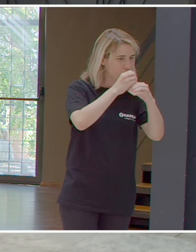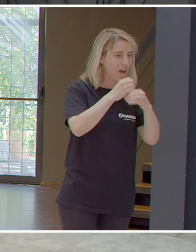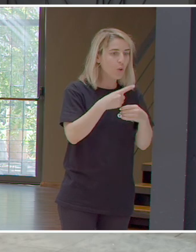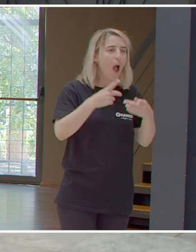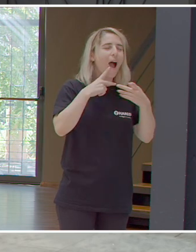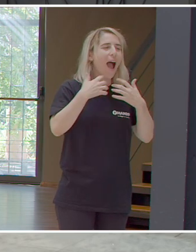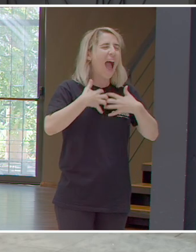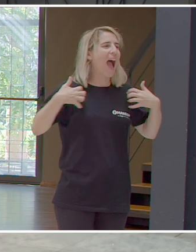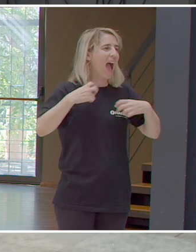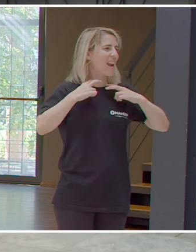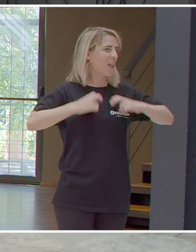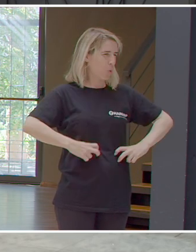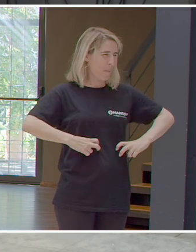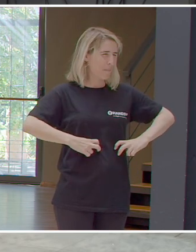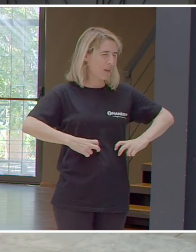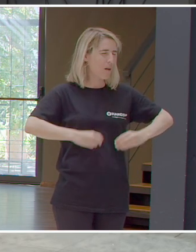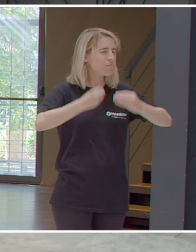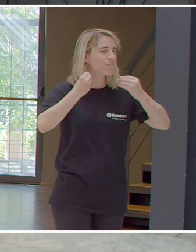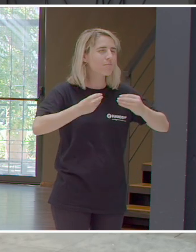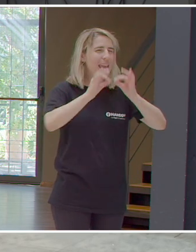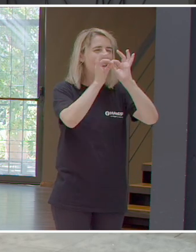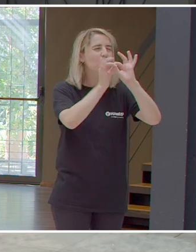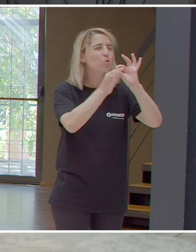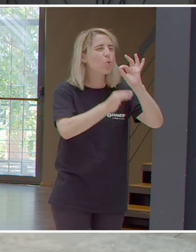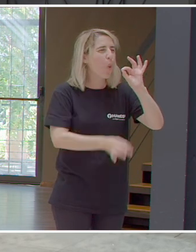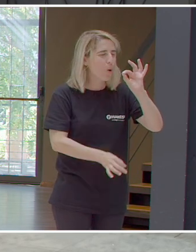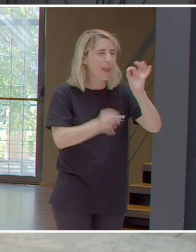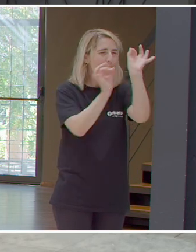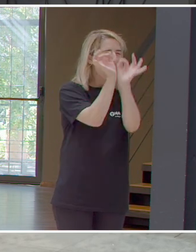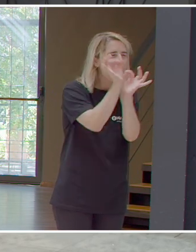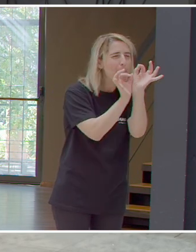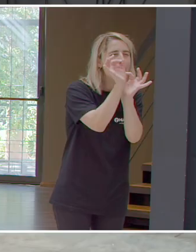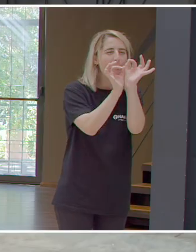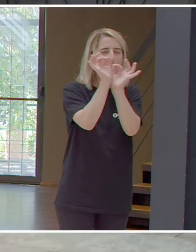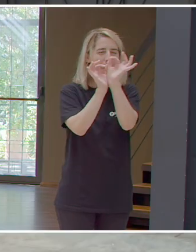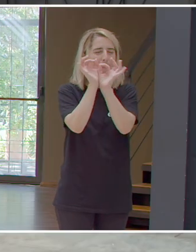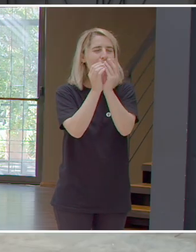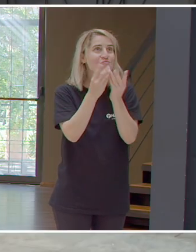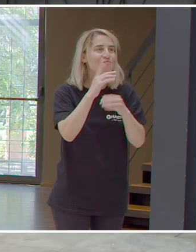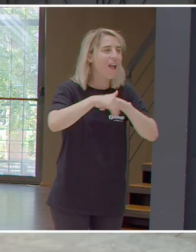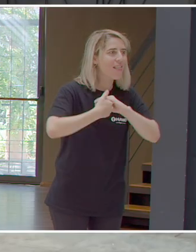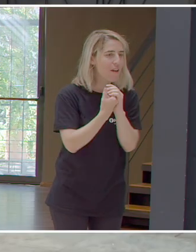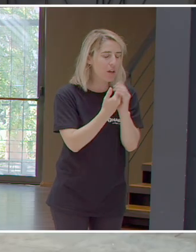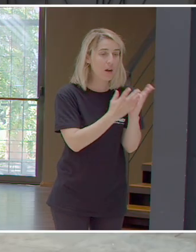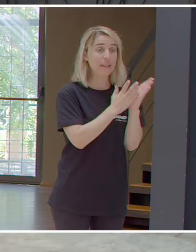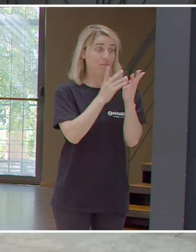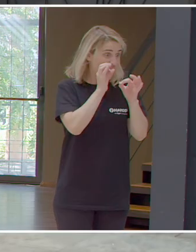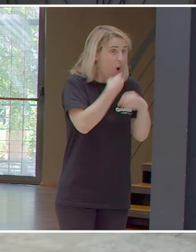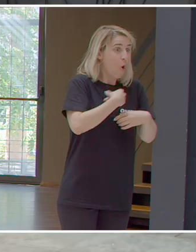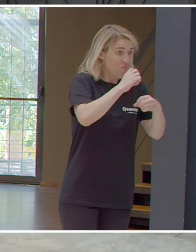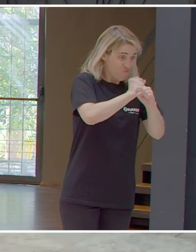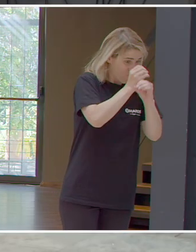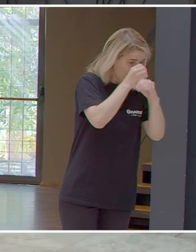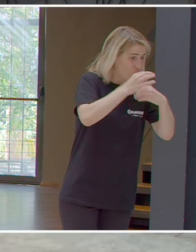caught up in the beauty of histology, which is looking at the cells and the anatomy. But then again, I've been thinking,